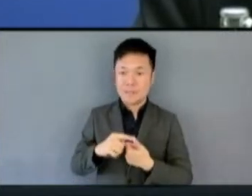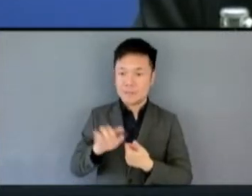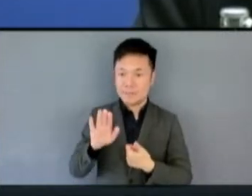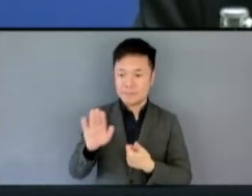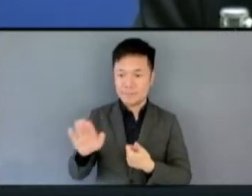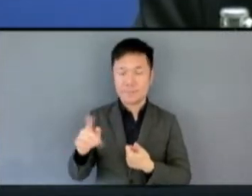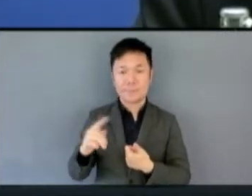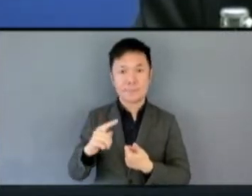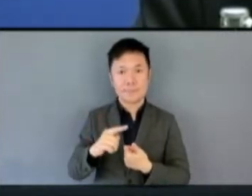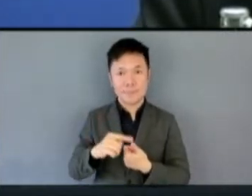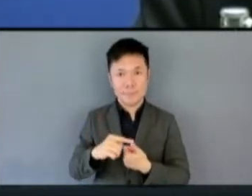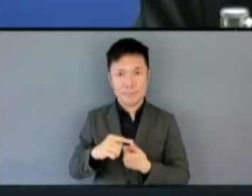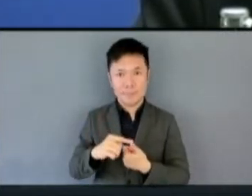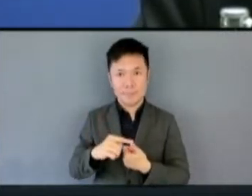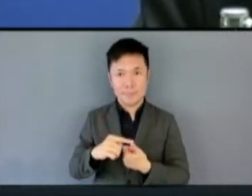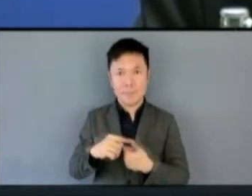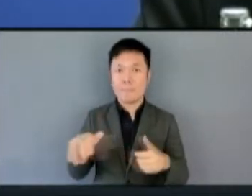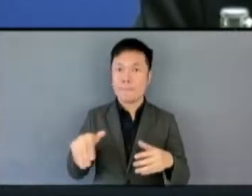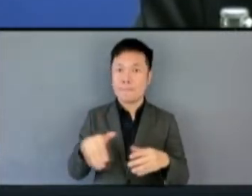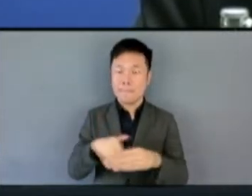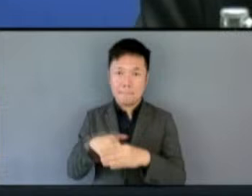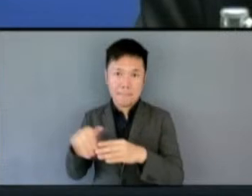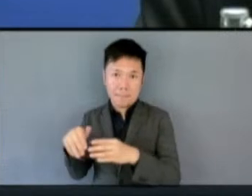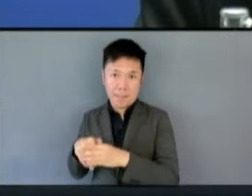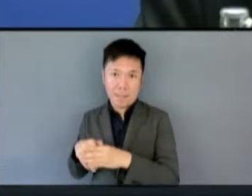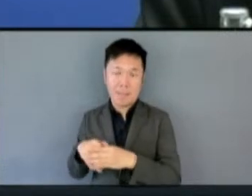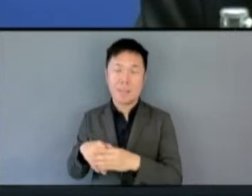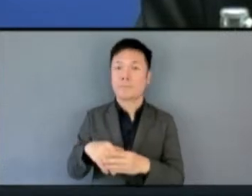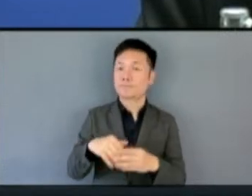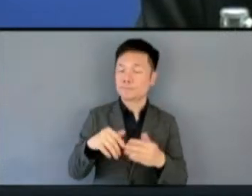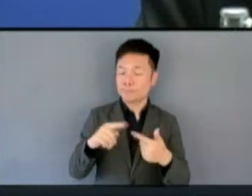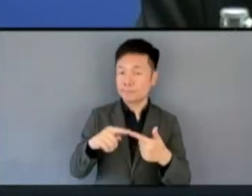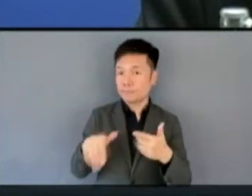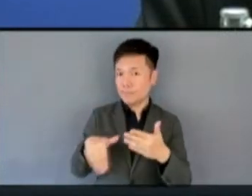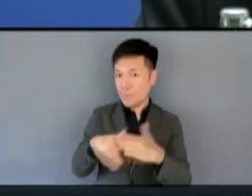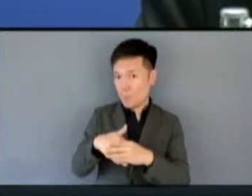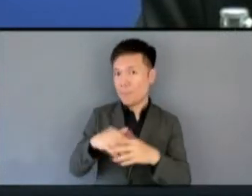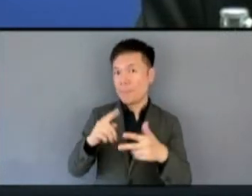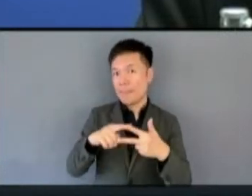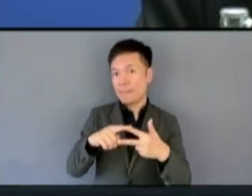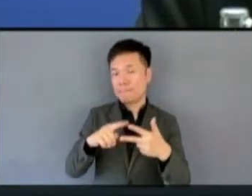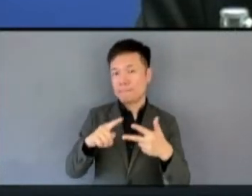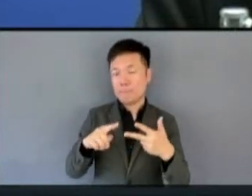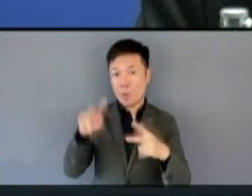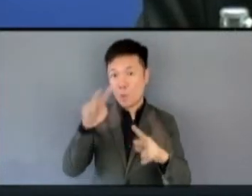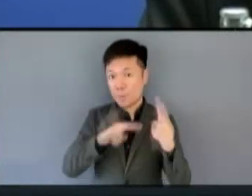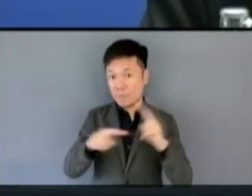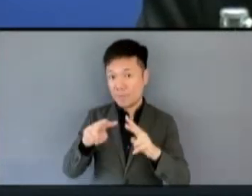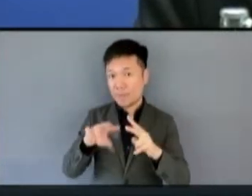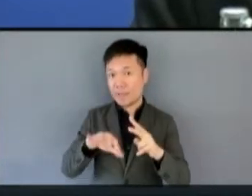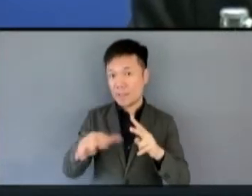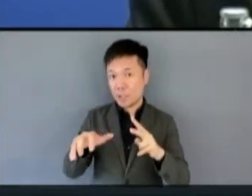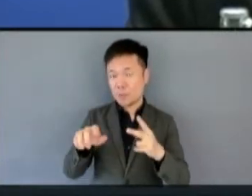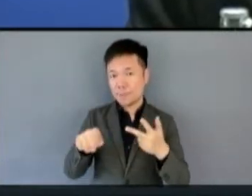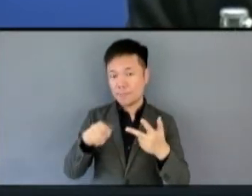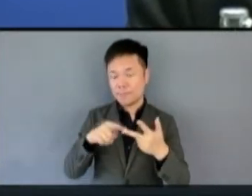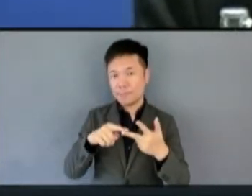statements from members, associate members, and observer countries. I will then invite statements